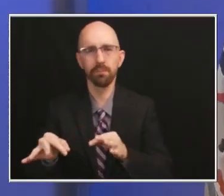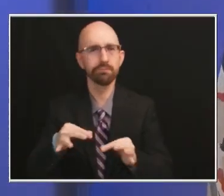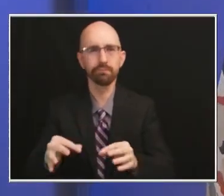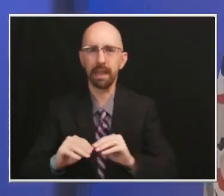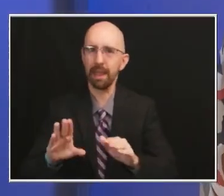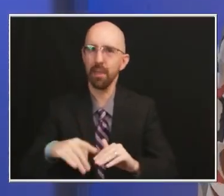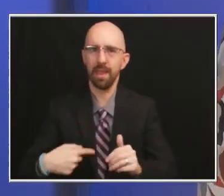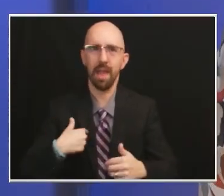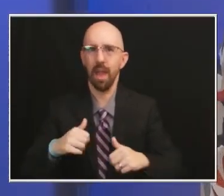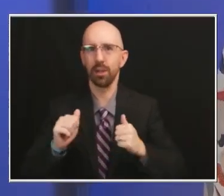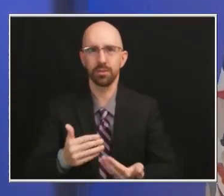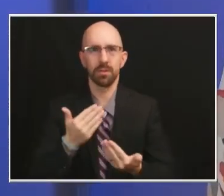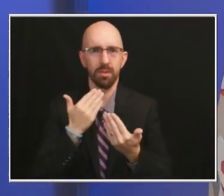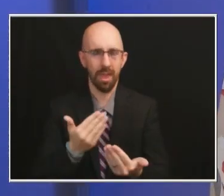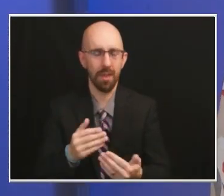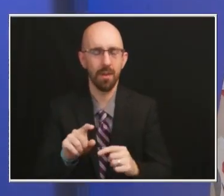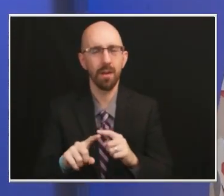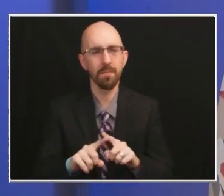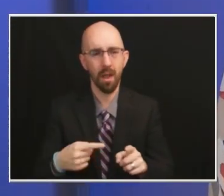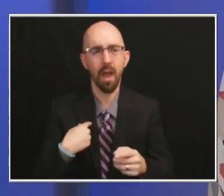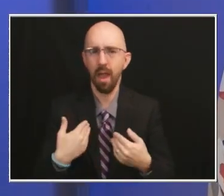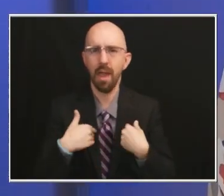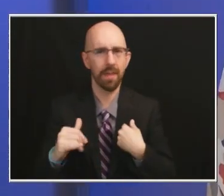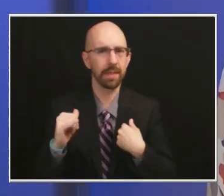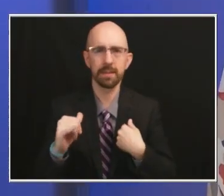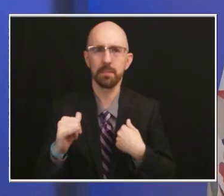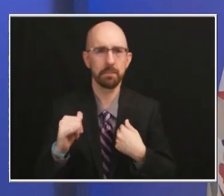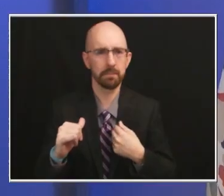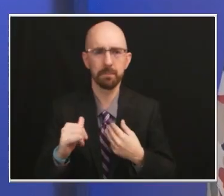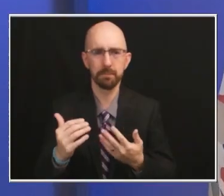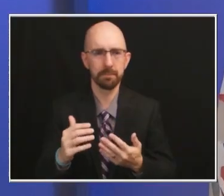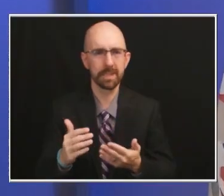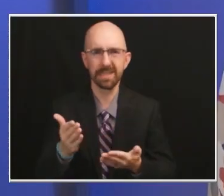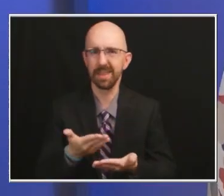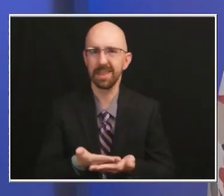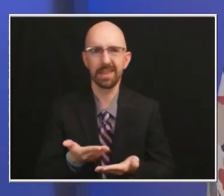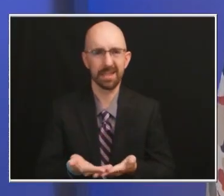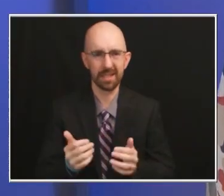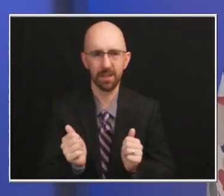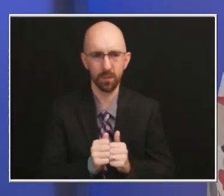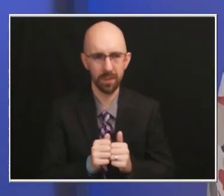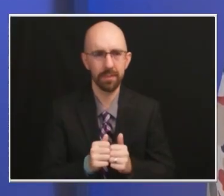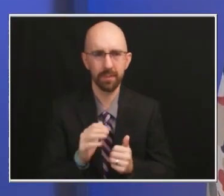you. But I had the same thing with, the